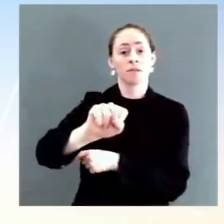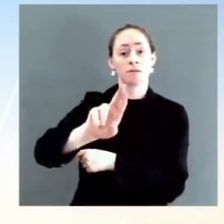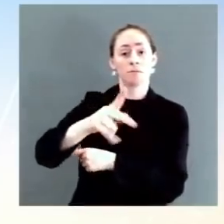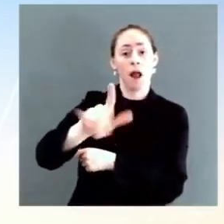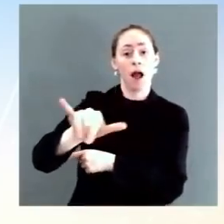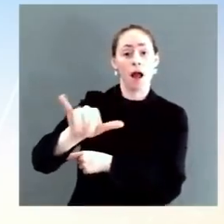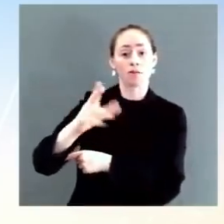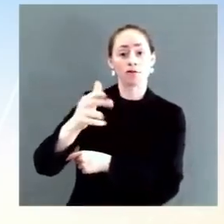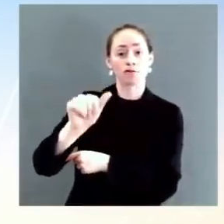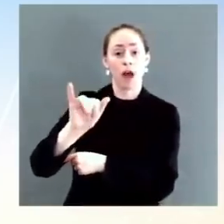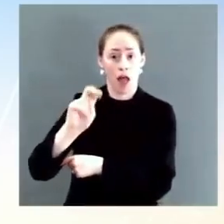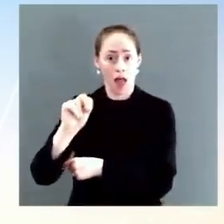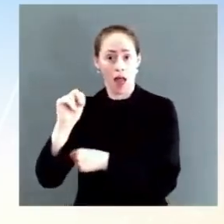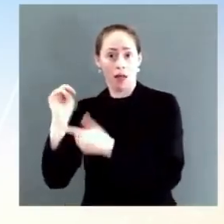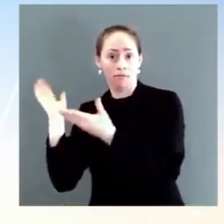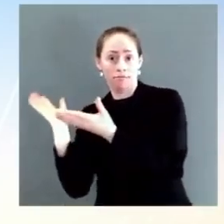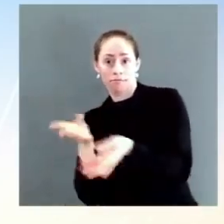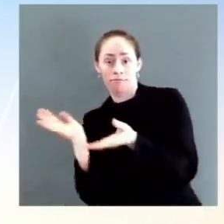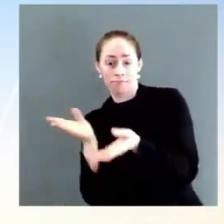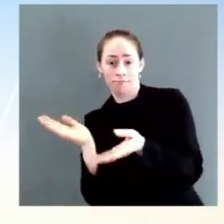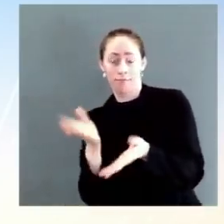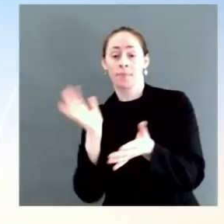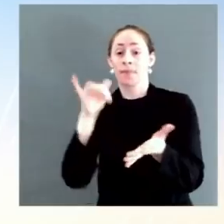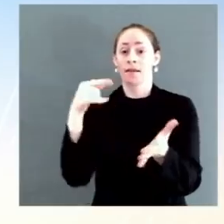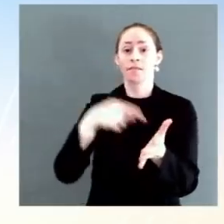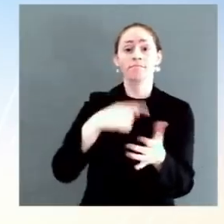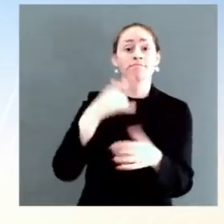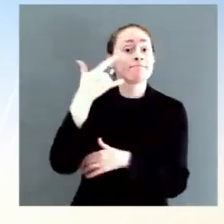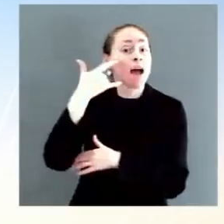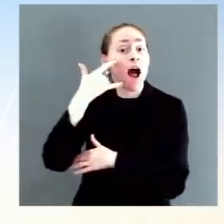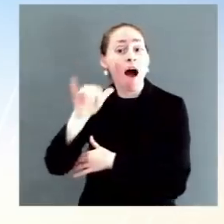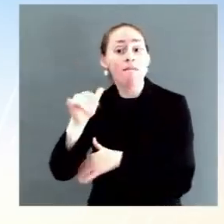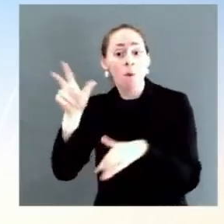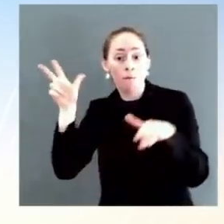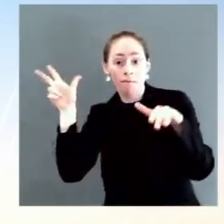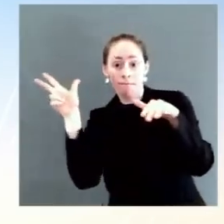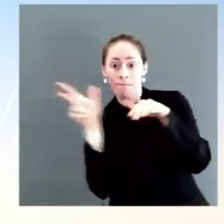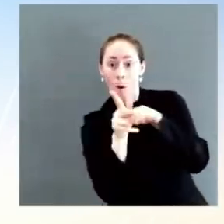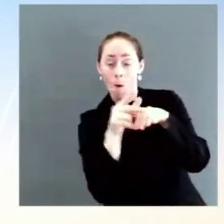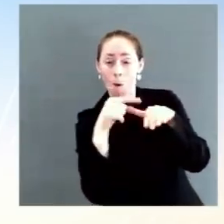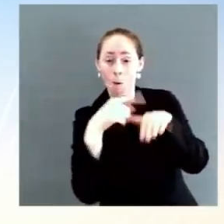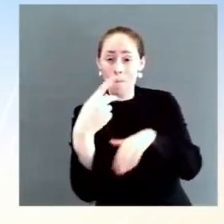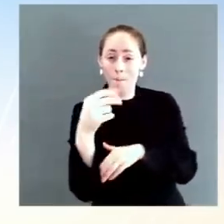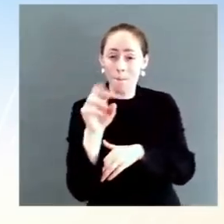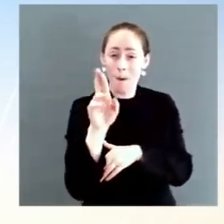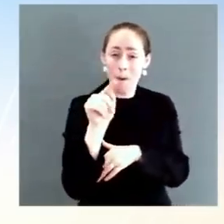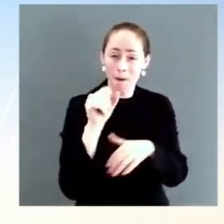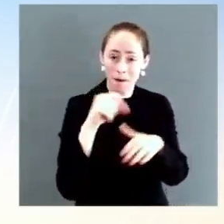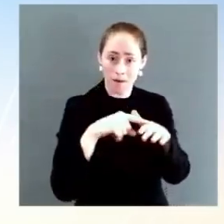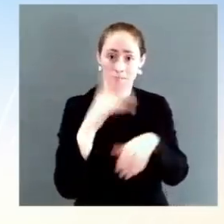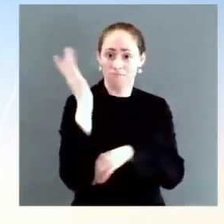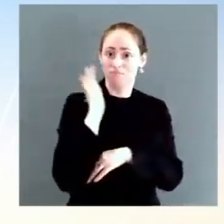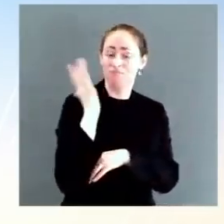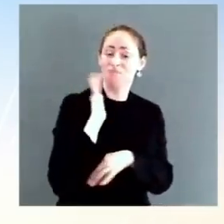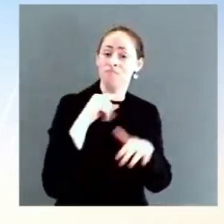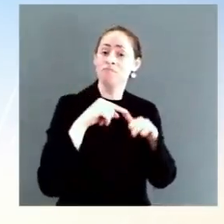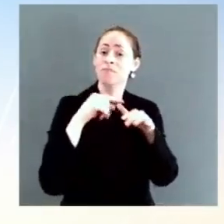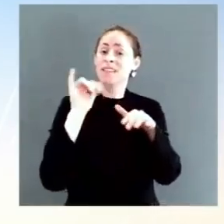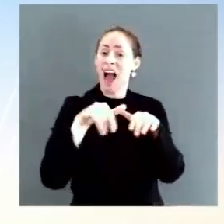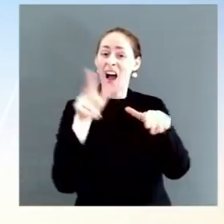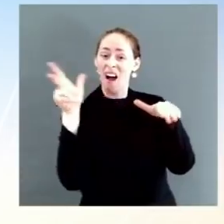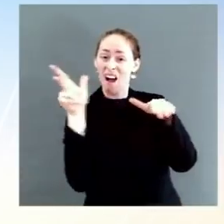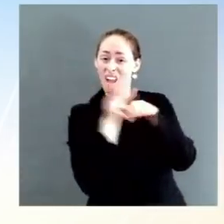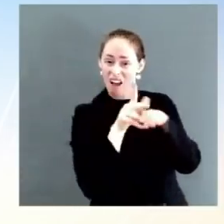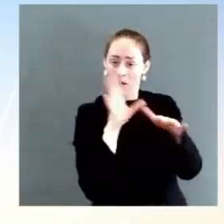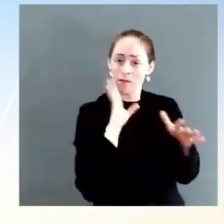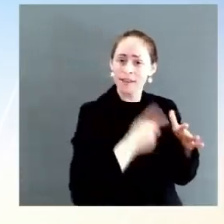charging ocean carriers a fee that escalates the longer a container sits on the dock. The good news is the result of the fee